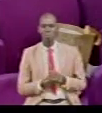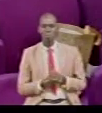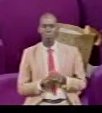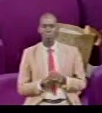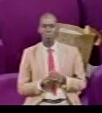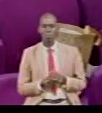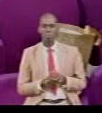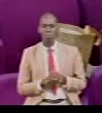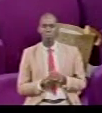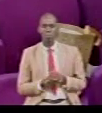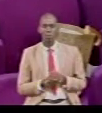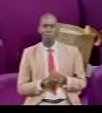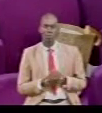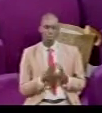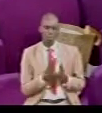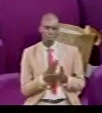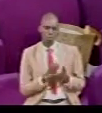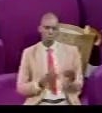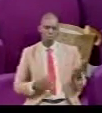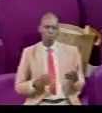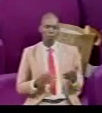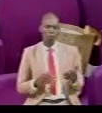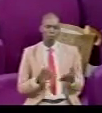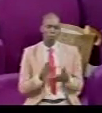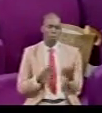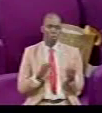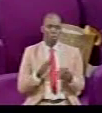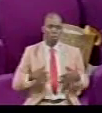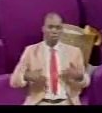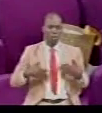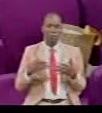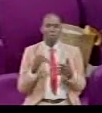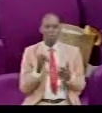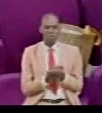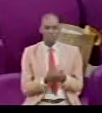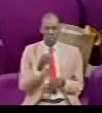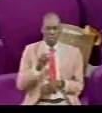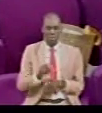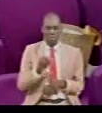that needs the transforming power of the Lord?